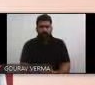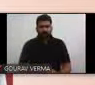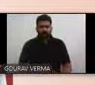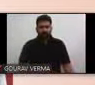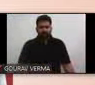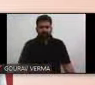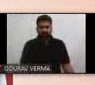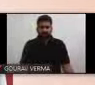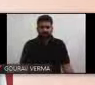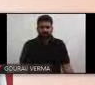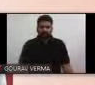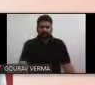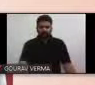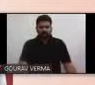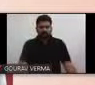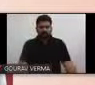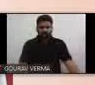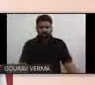This